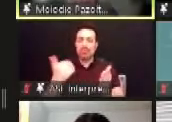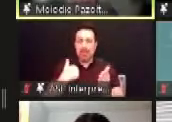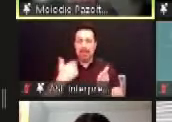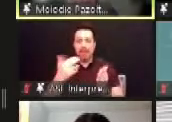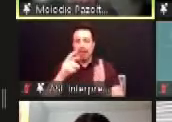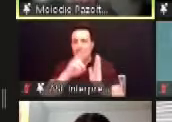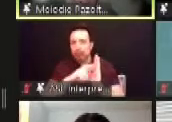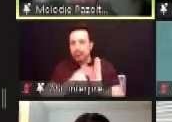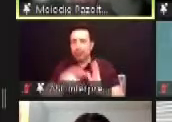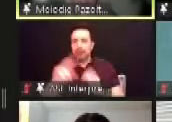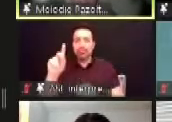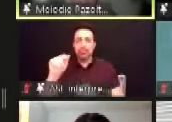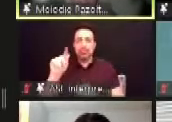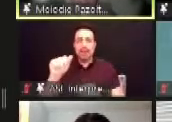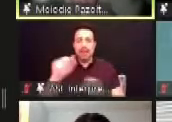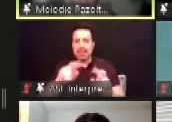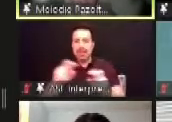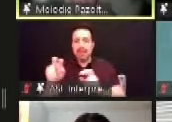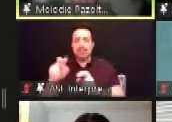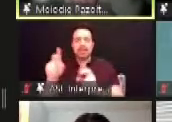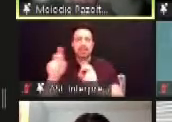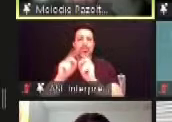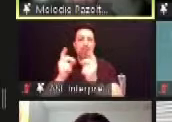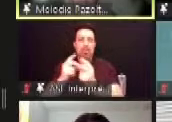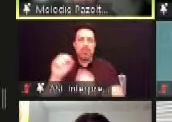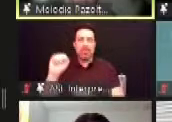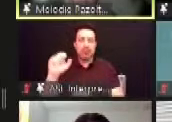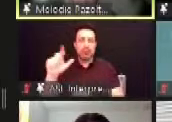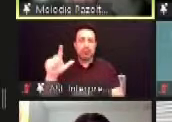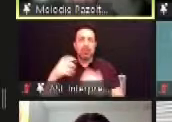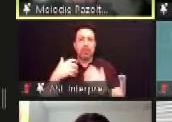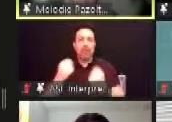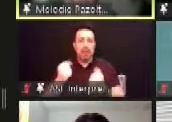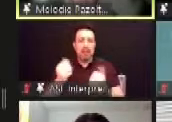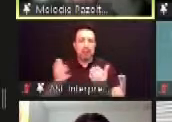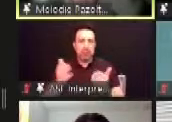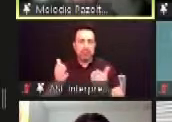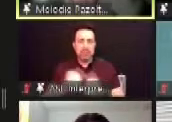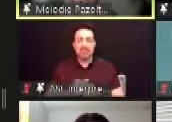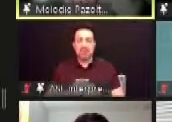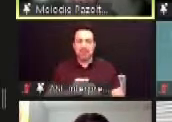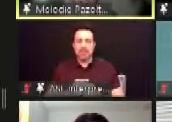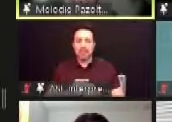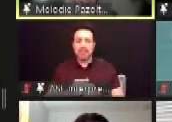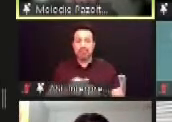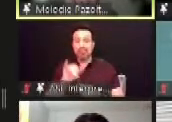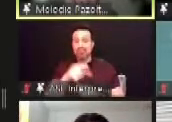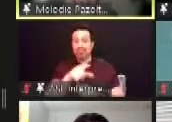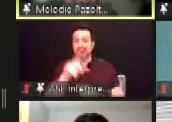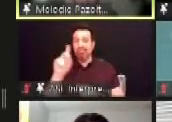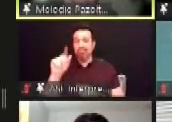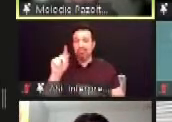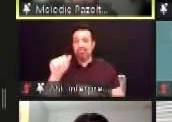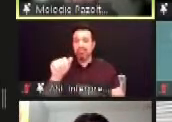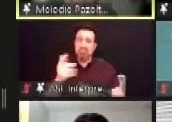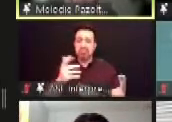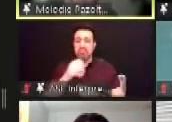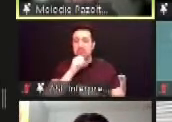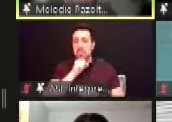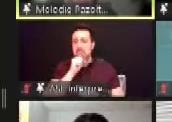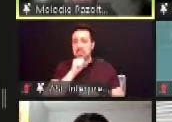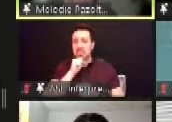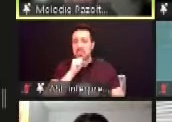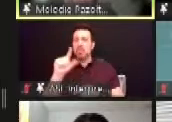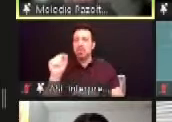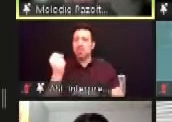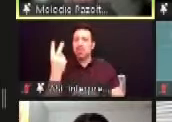research and data analysis at the Department of Social and Health Services. And even though this data is fairly old, it's from a